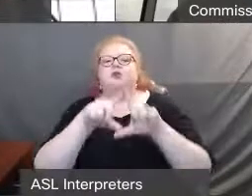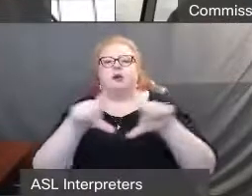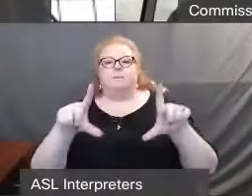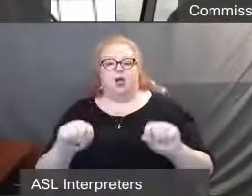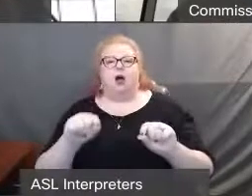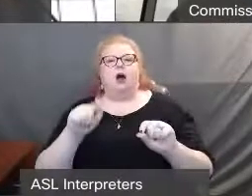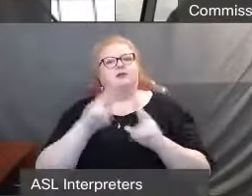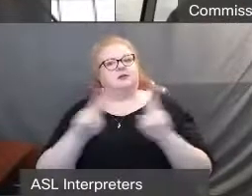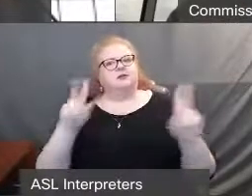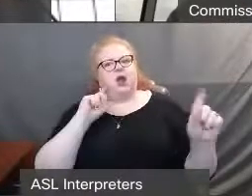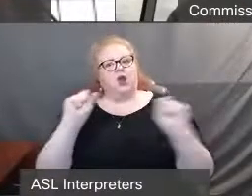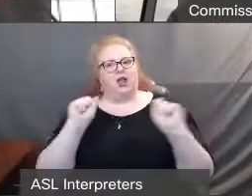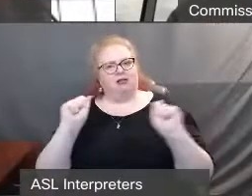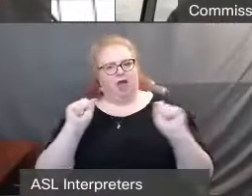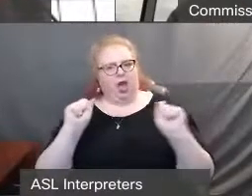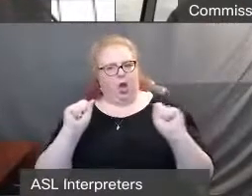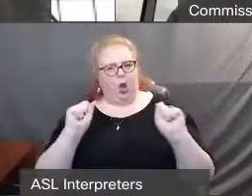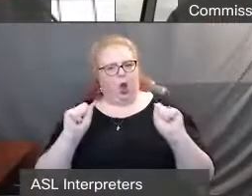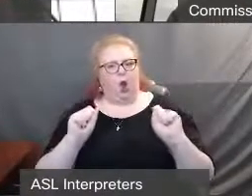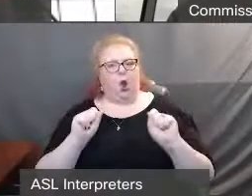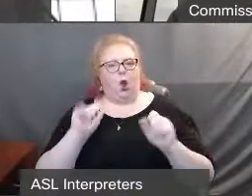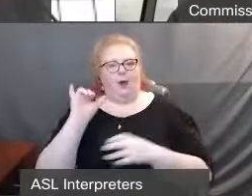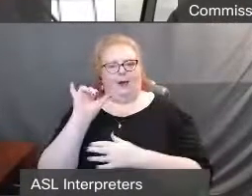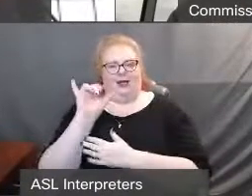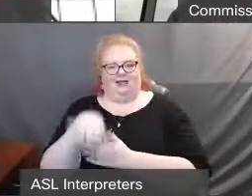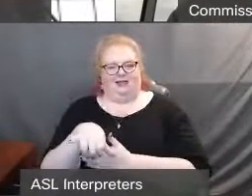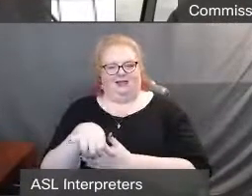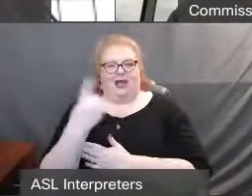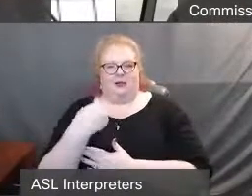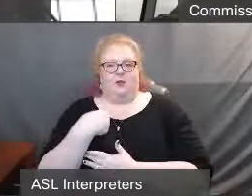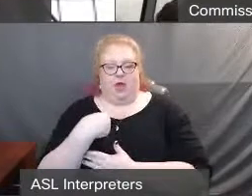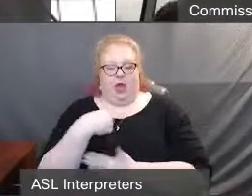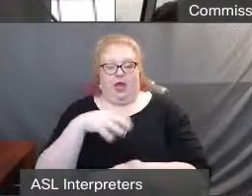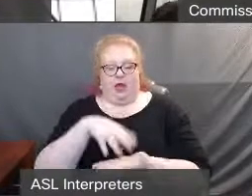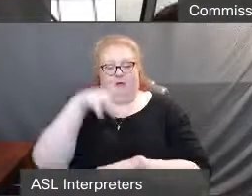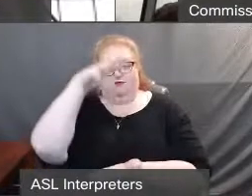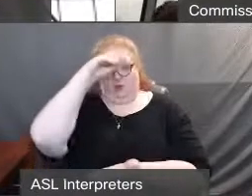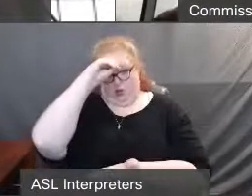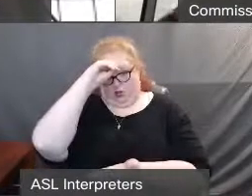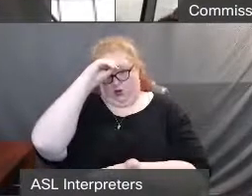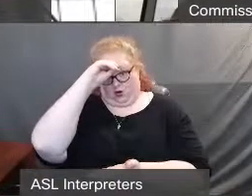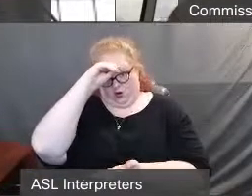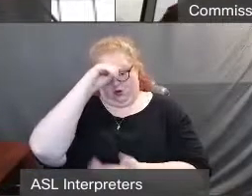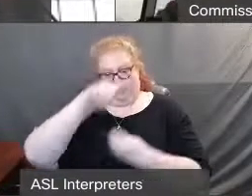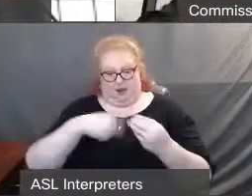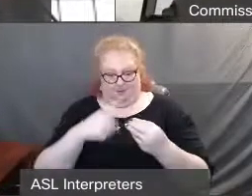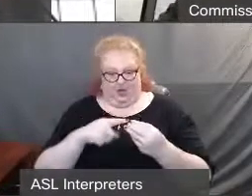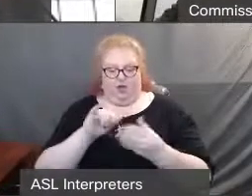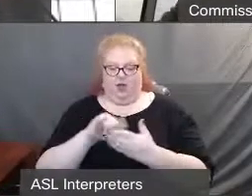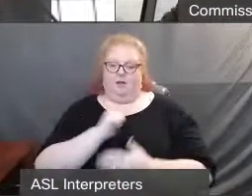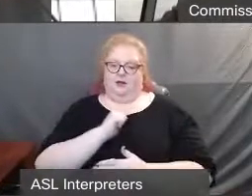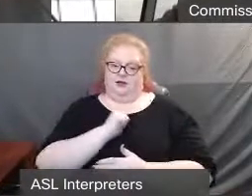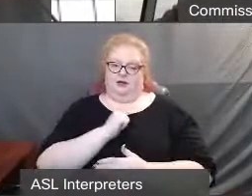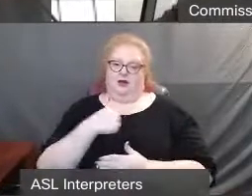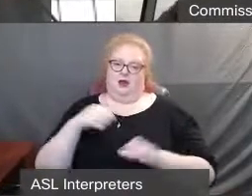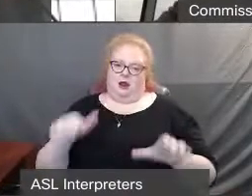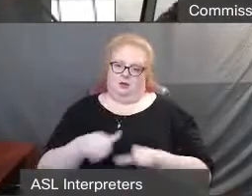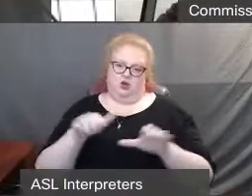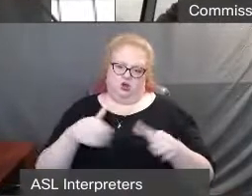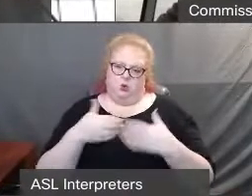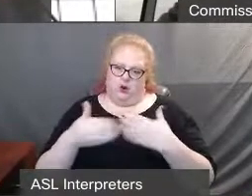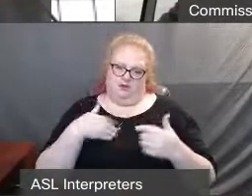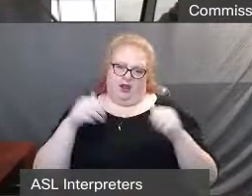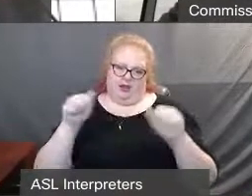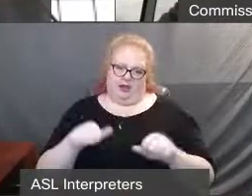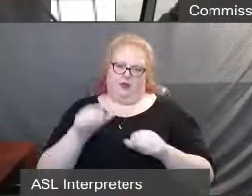But that is something that I've learned from, and I will do whatever I can to not have that be